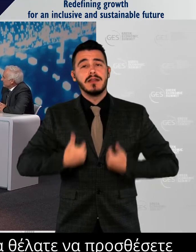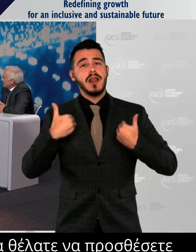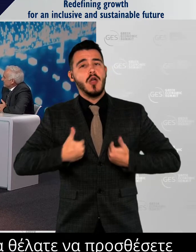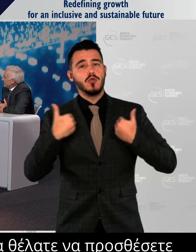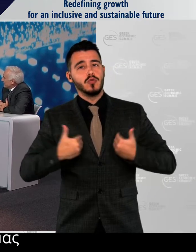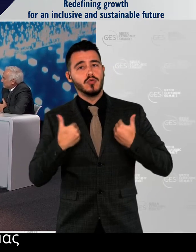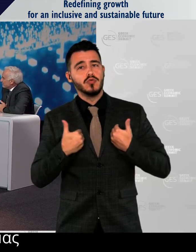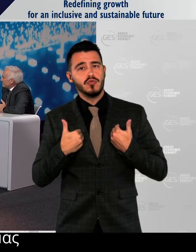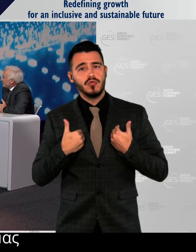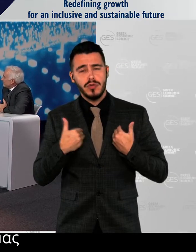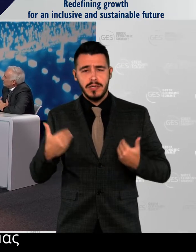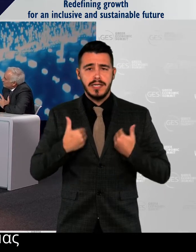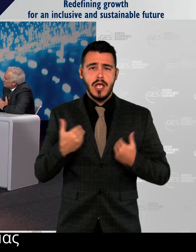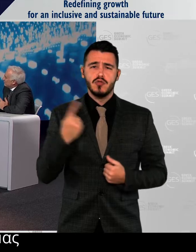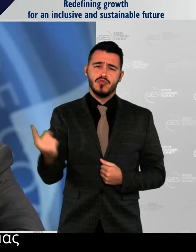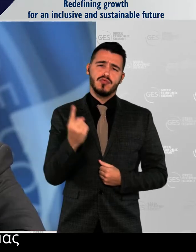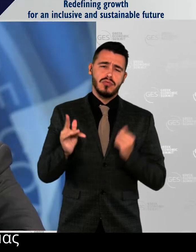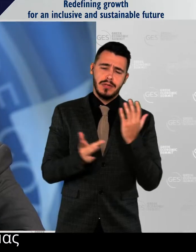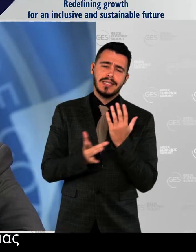nowadays.